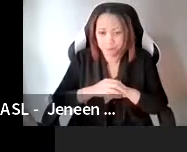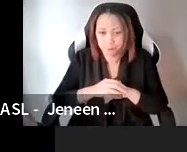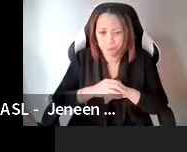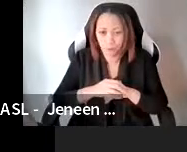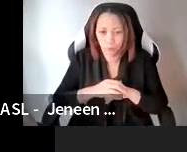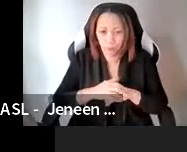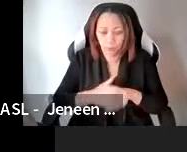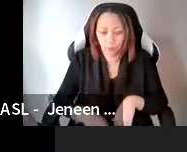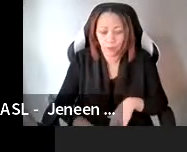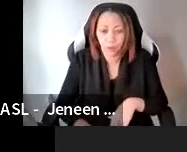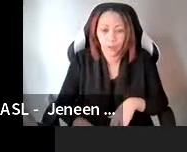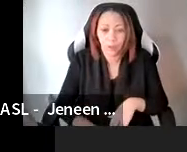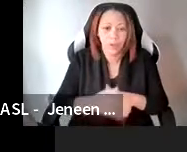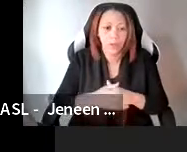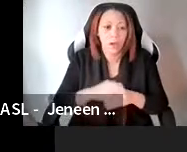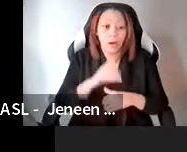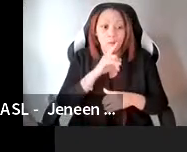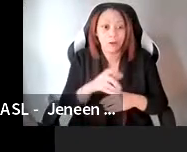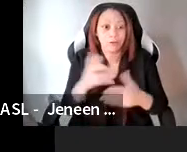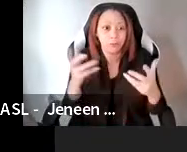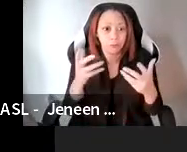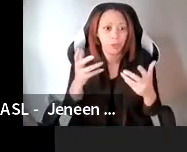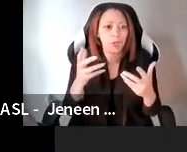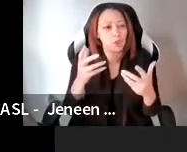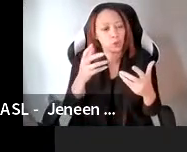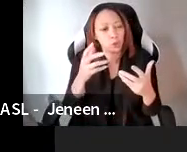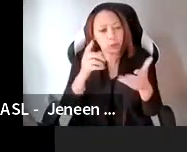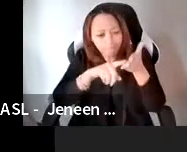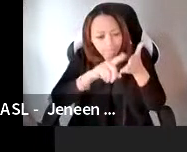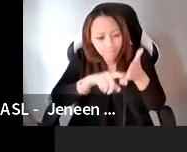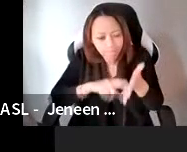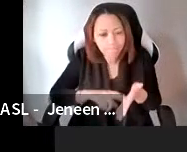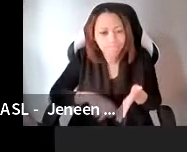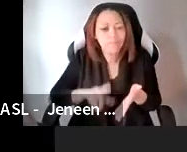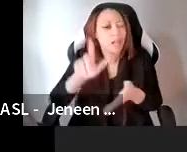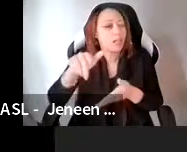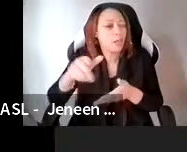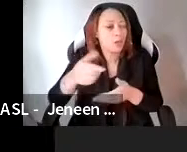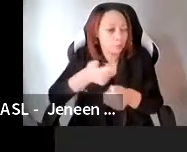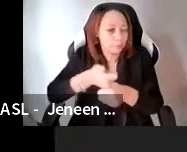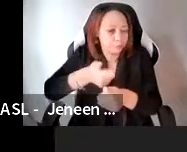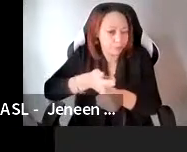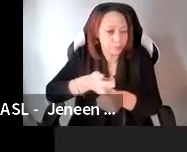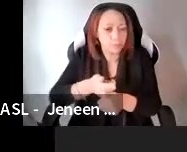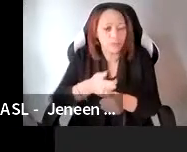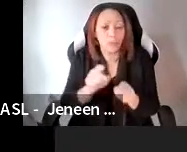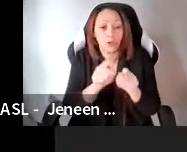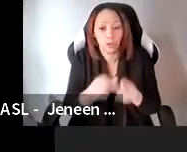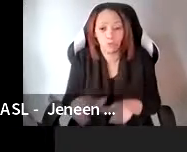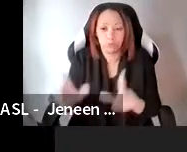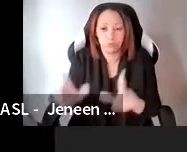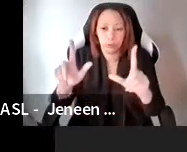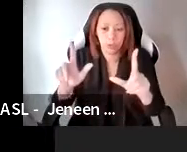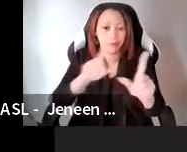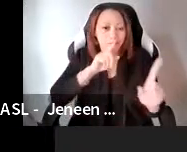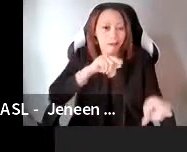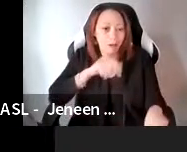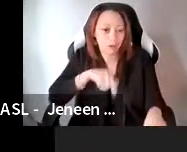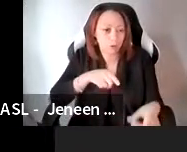I want to make sure you can dive into this more on your own. Also, we can pull this back up and answer any questions